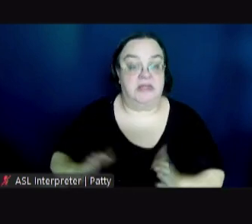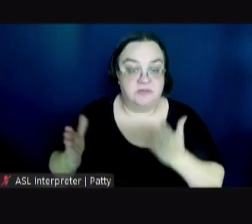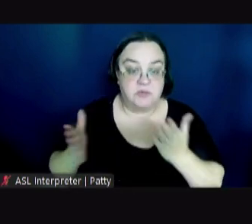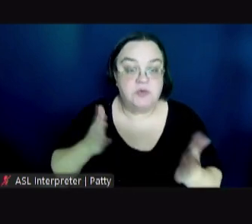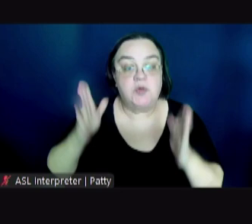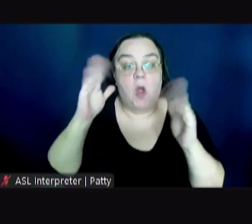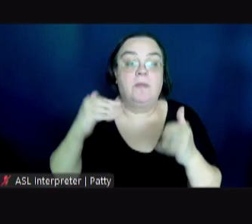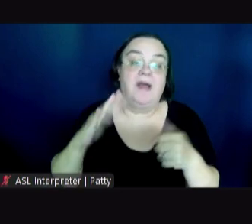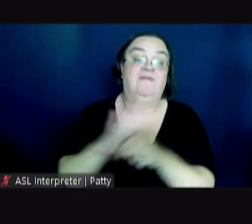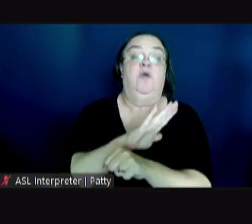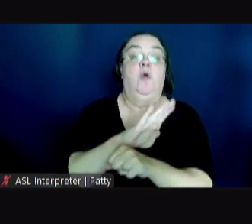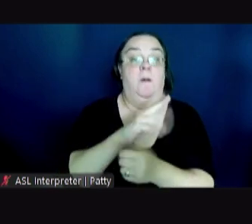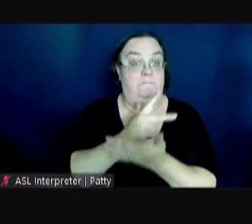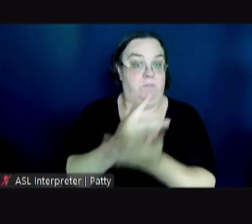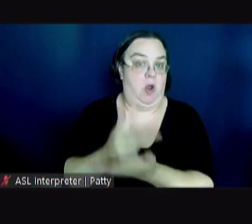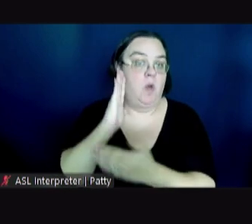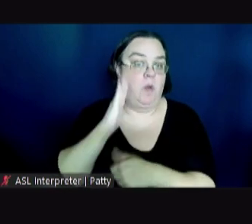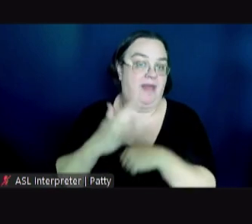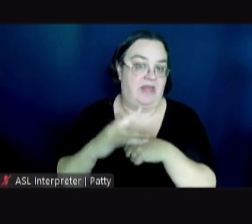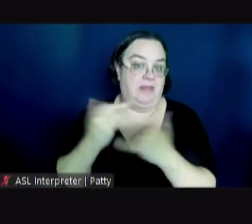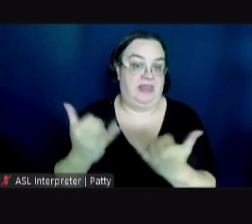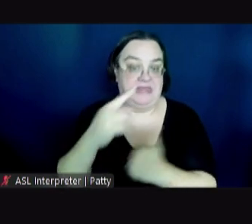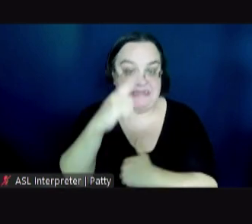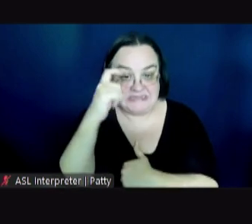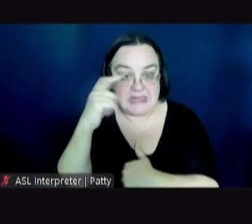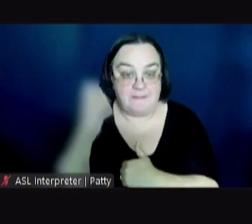summer. Something happened to his microphone.